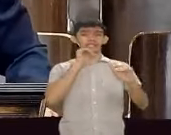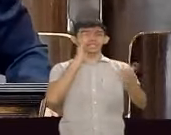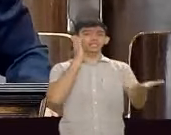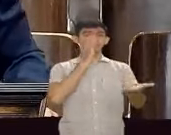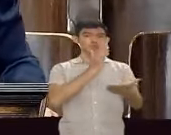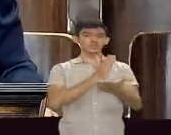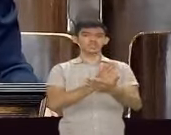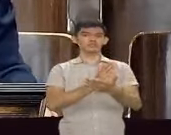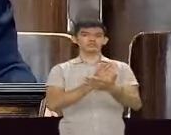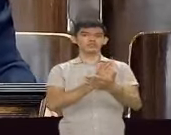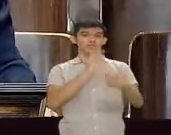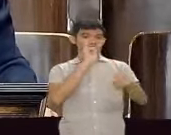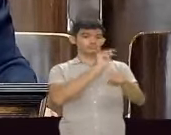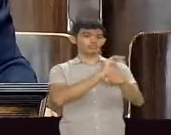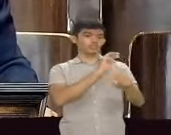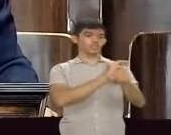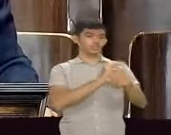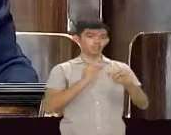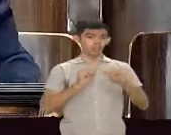gina mahunong.